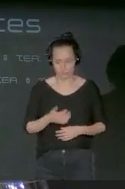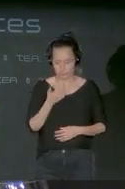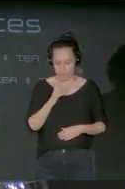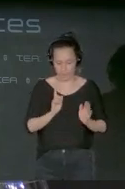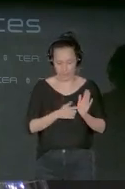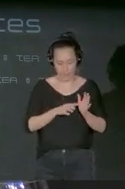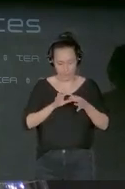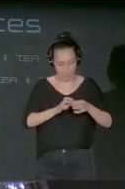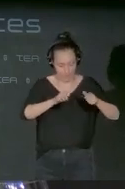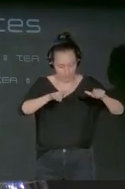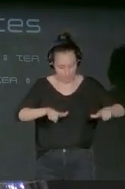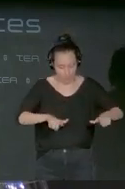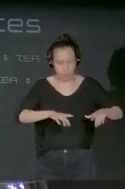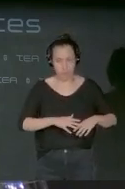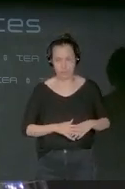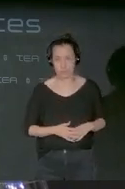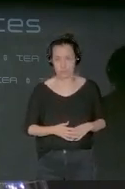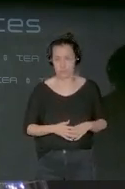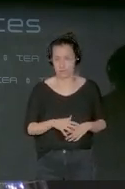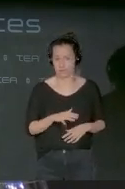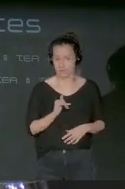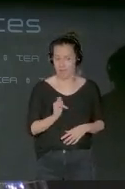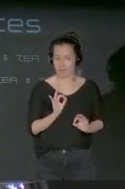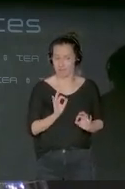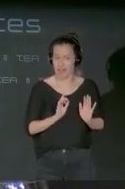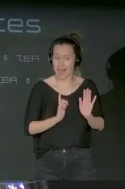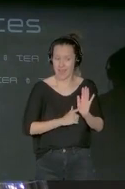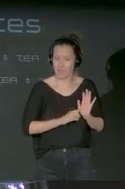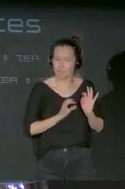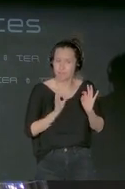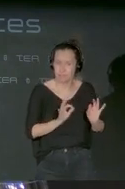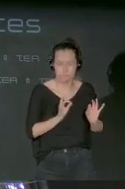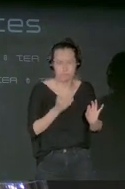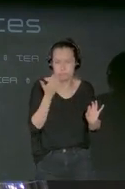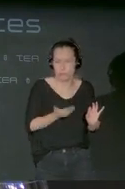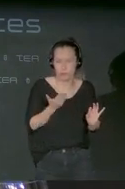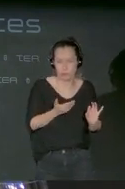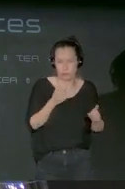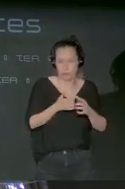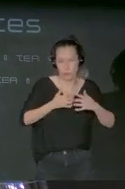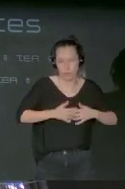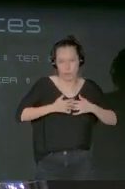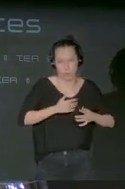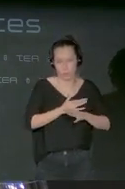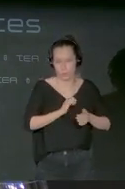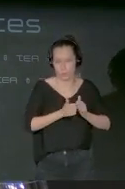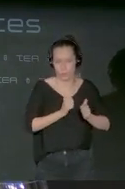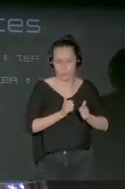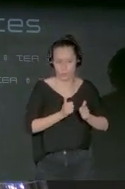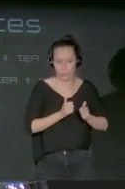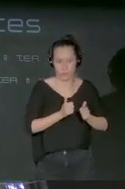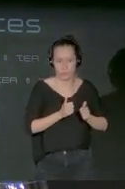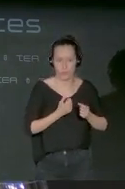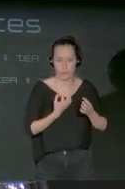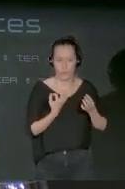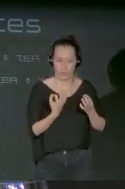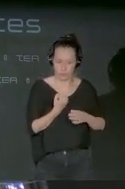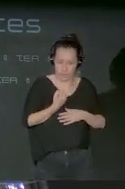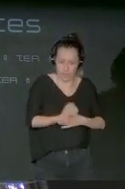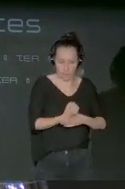for the European industry. And hopefully it will live up to its full potential. But that, of course, requires strong enforcement